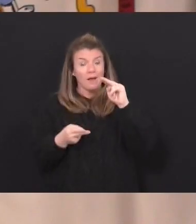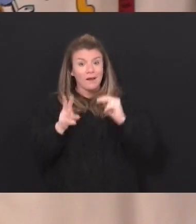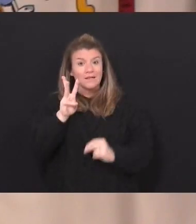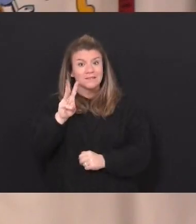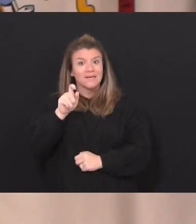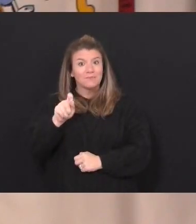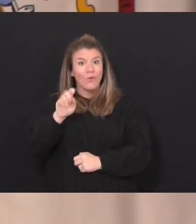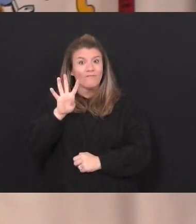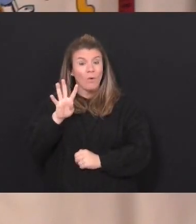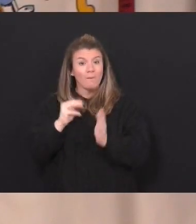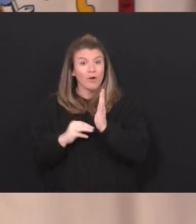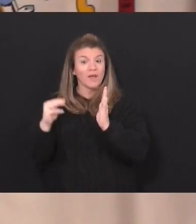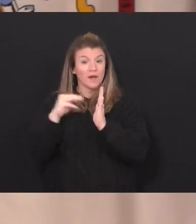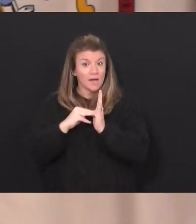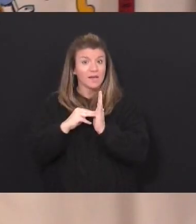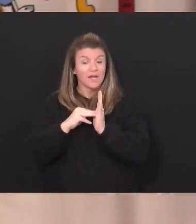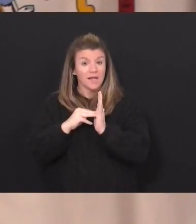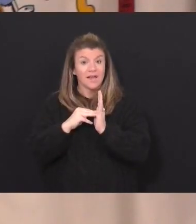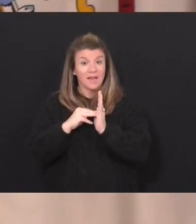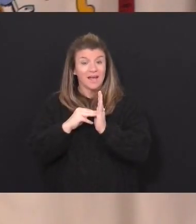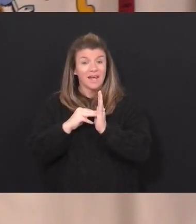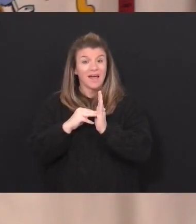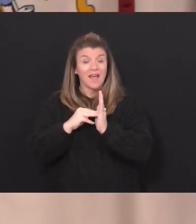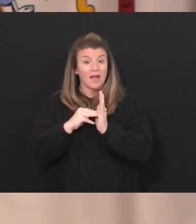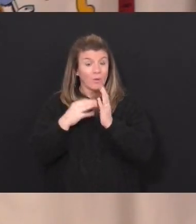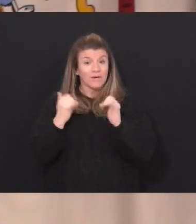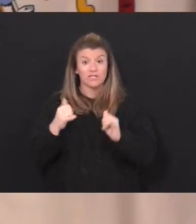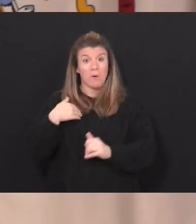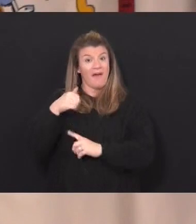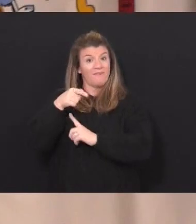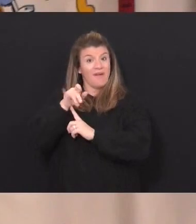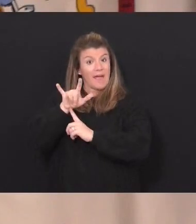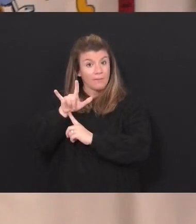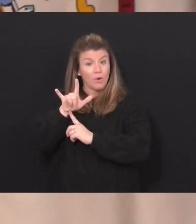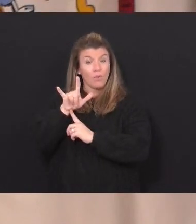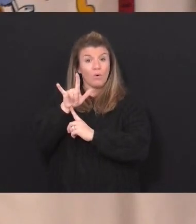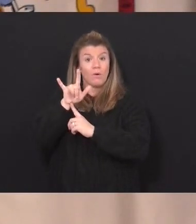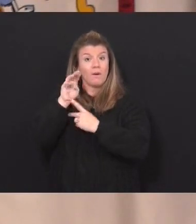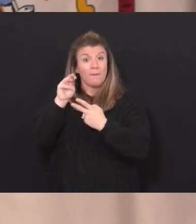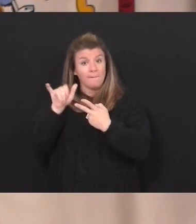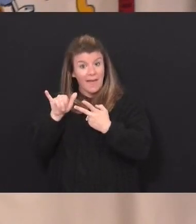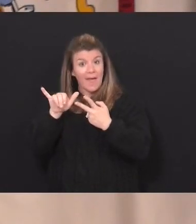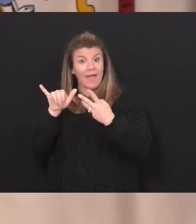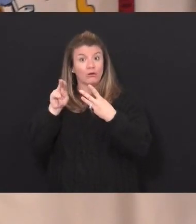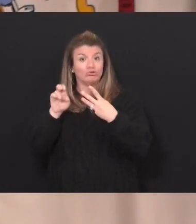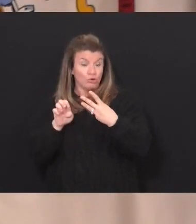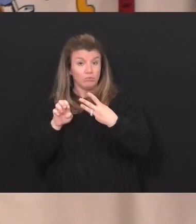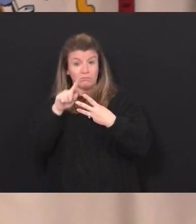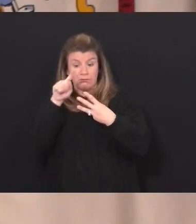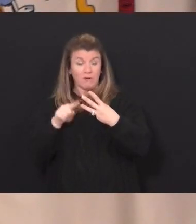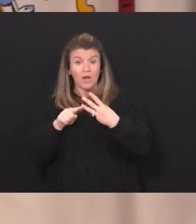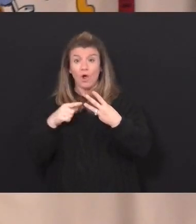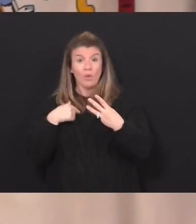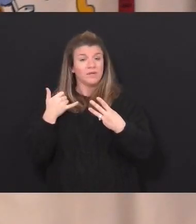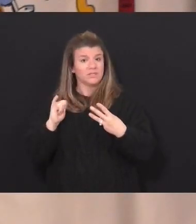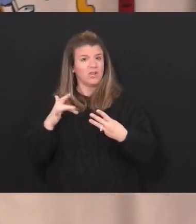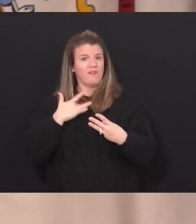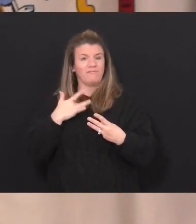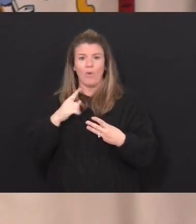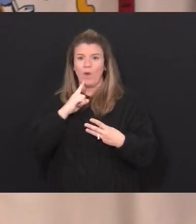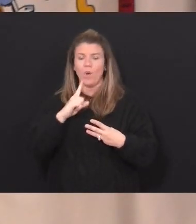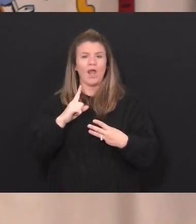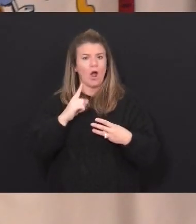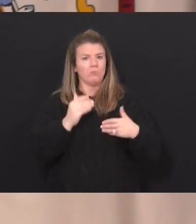million shortfall. And we had April, May, and June to go. And we really felt like we were just moving